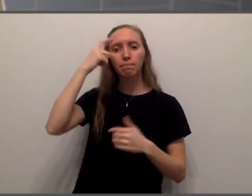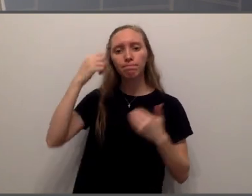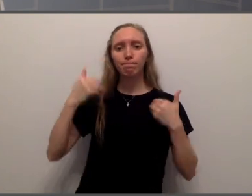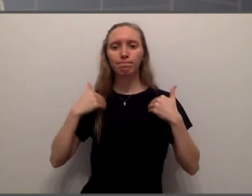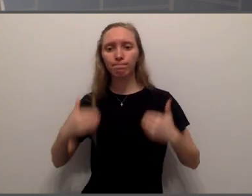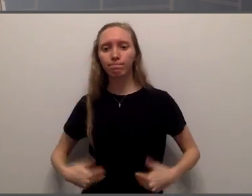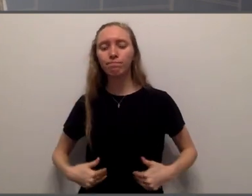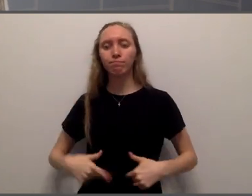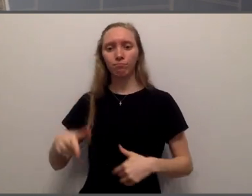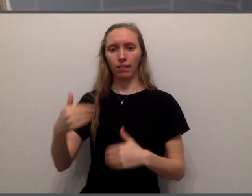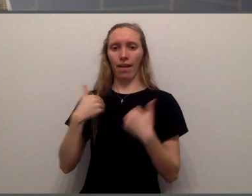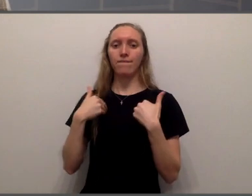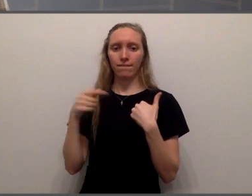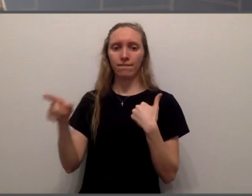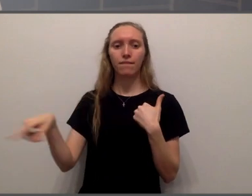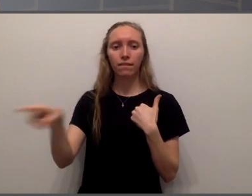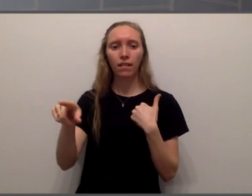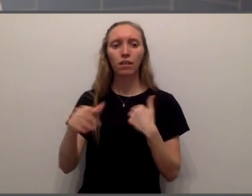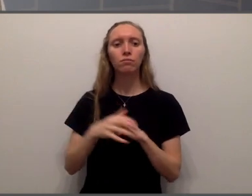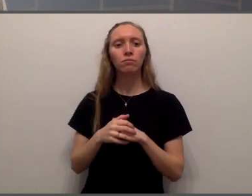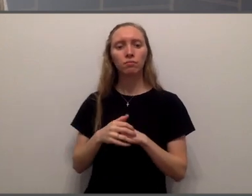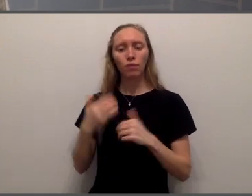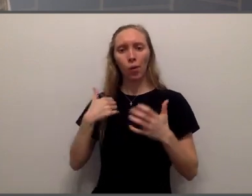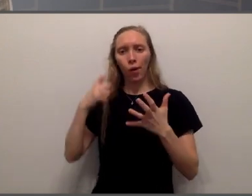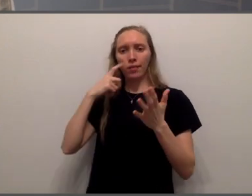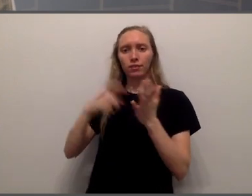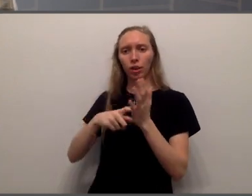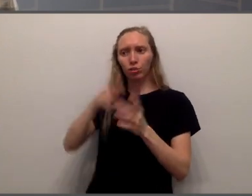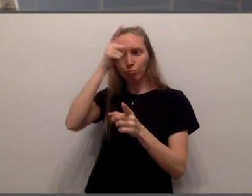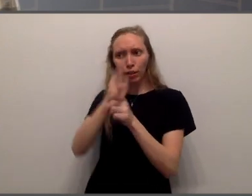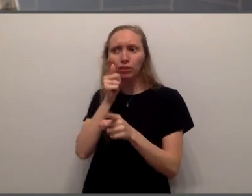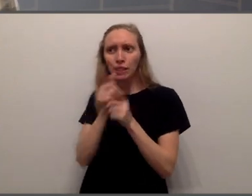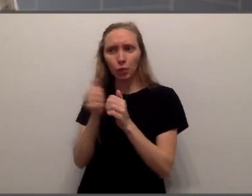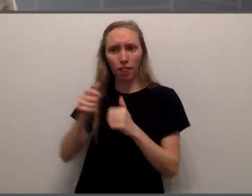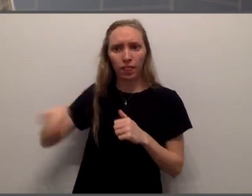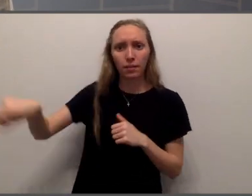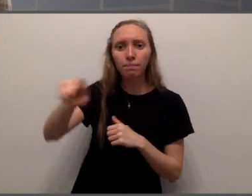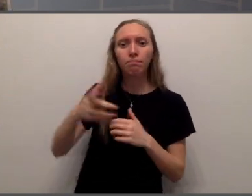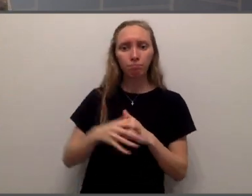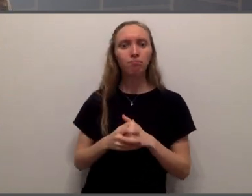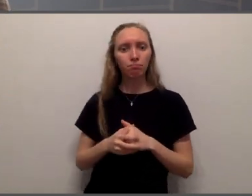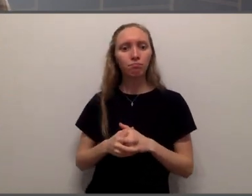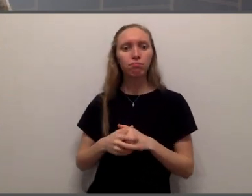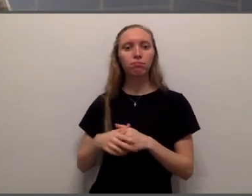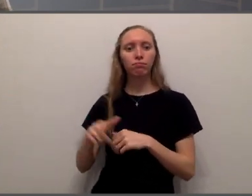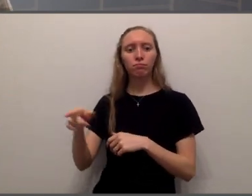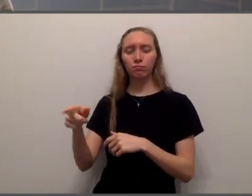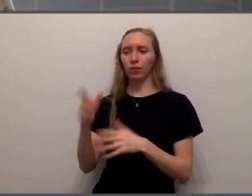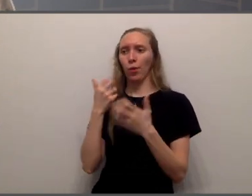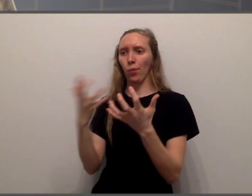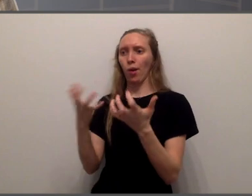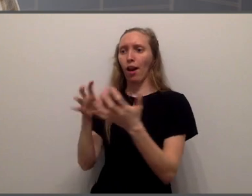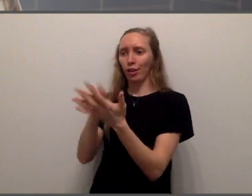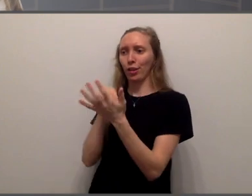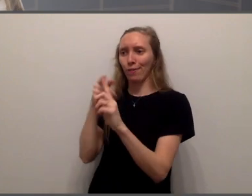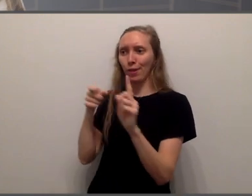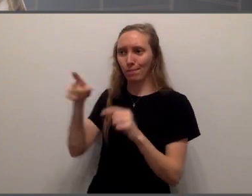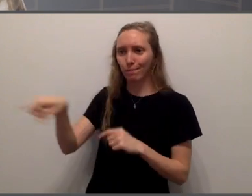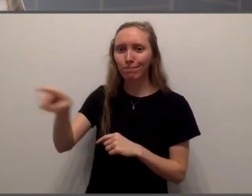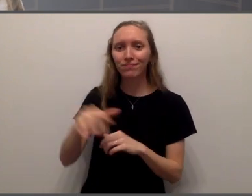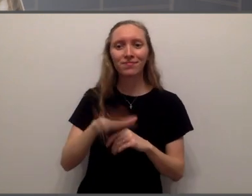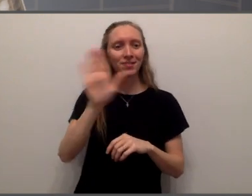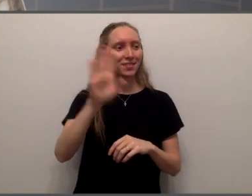family, and learn from and learn with. It's going to be a good series. First of all, I want to say hi to